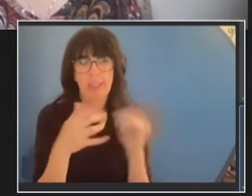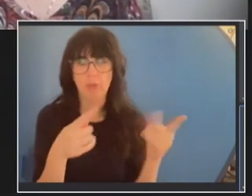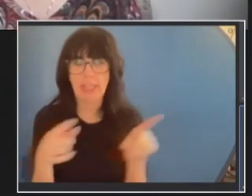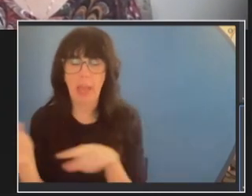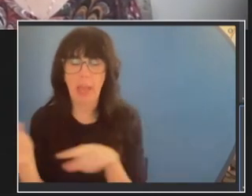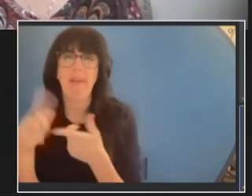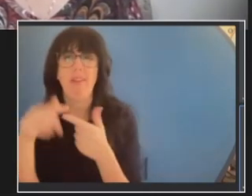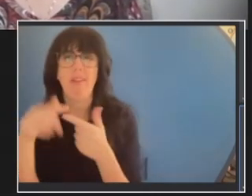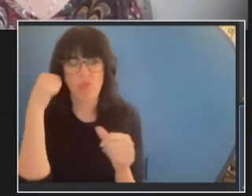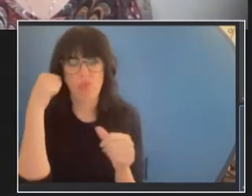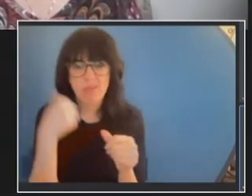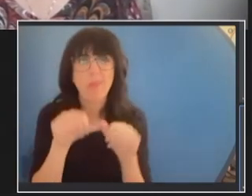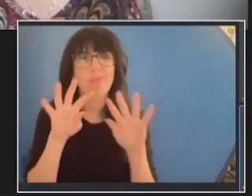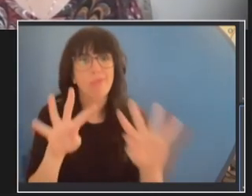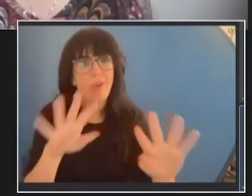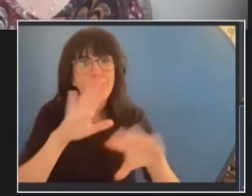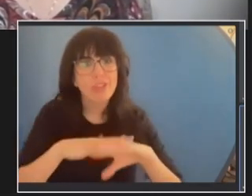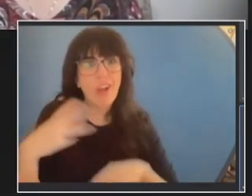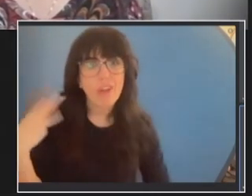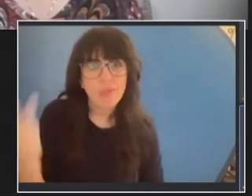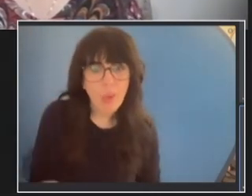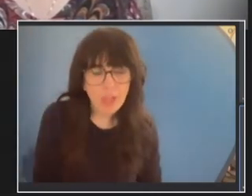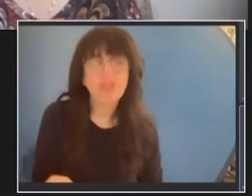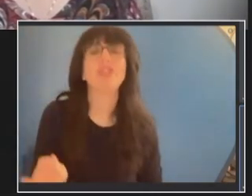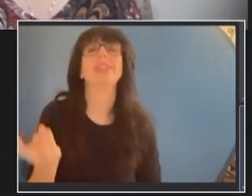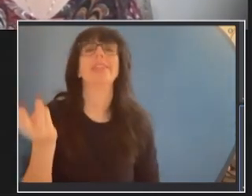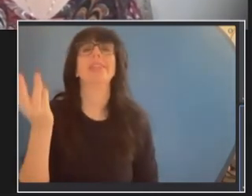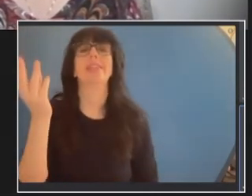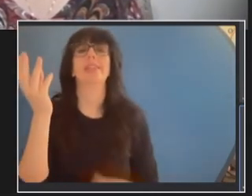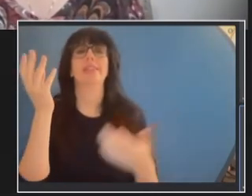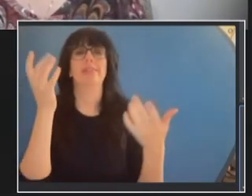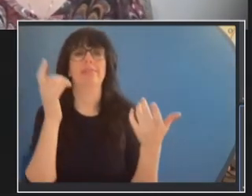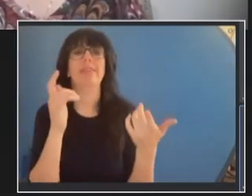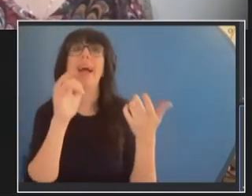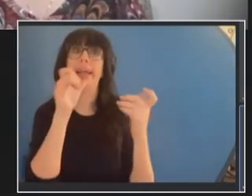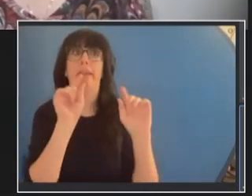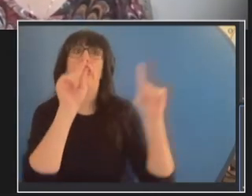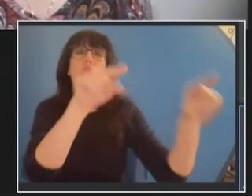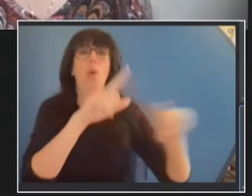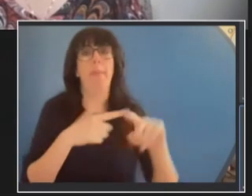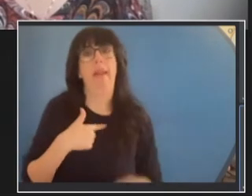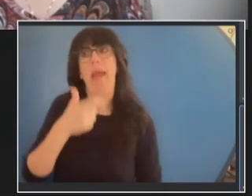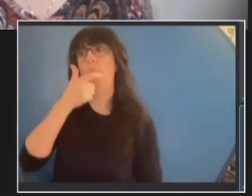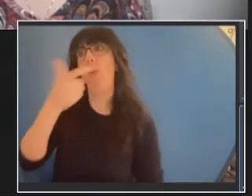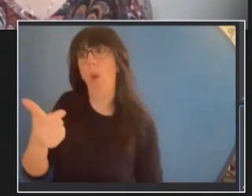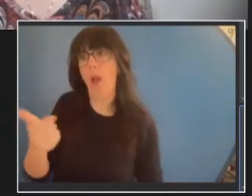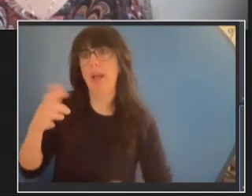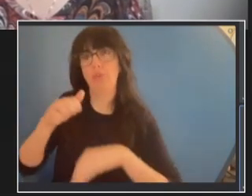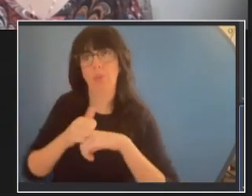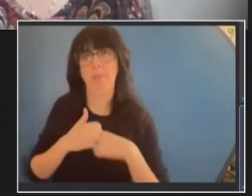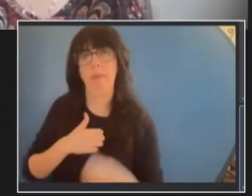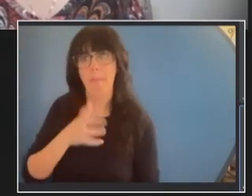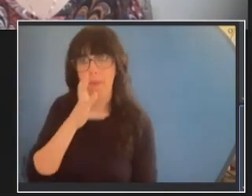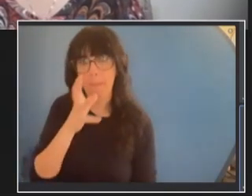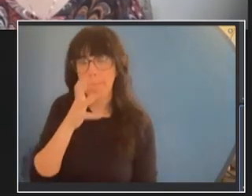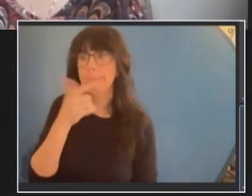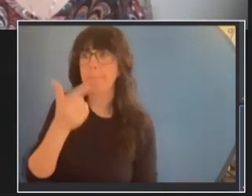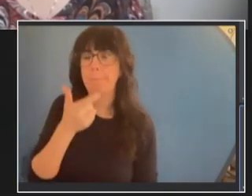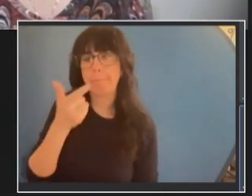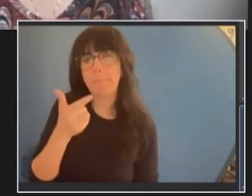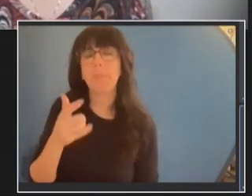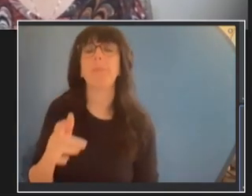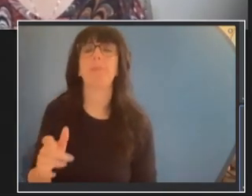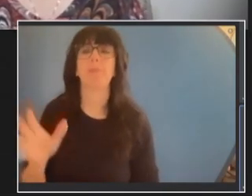March on Washington. I did not attend, but I did watch it all day with my mom. And I can also remember